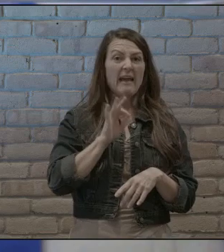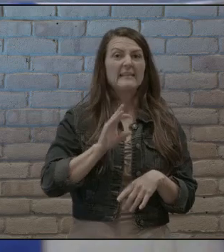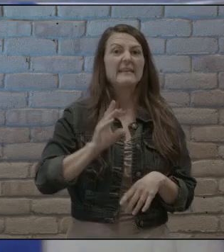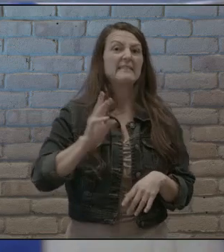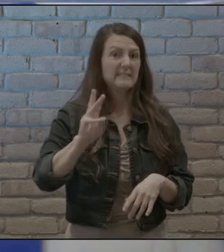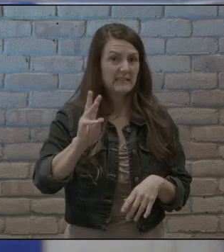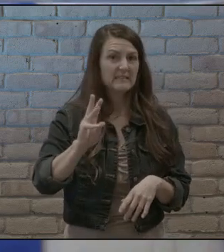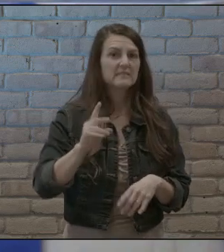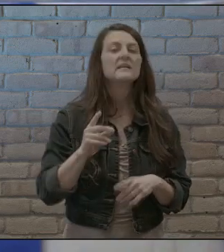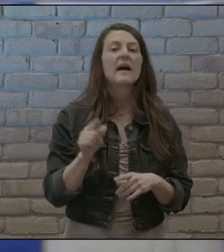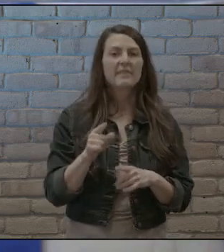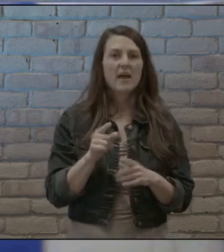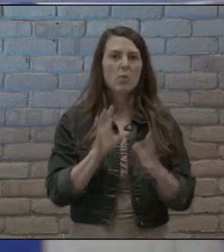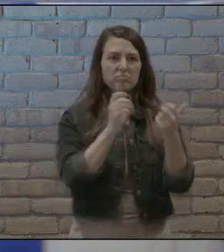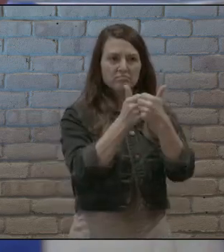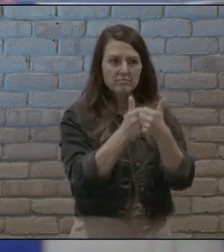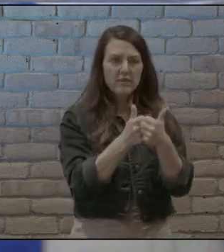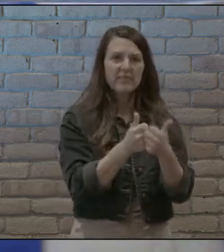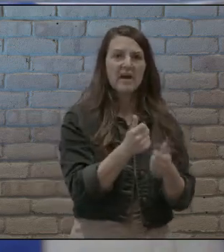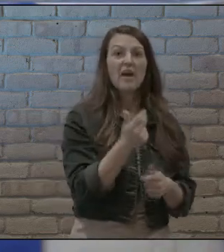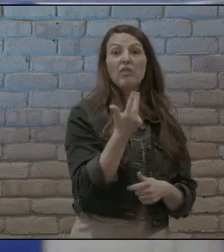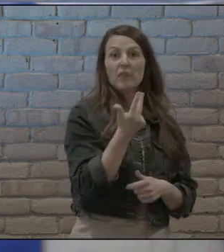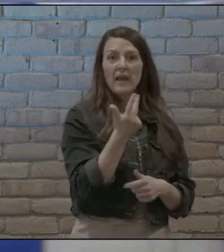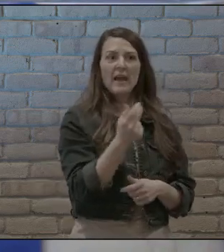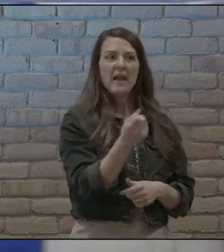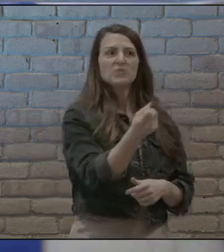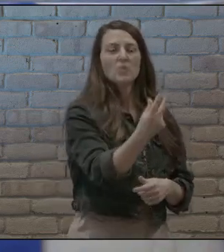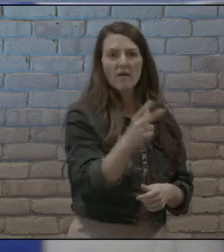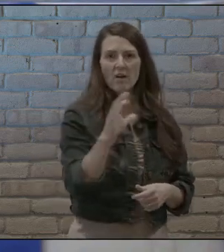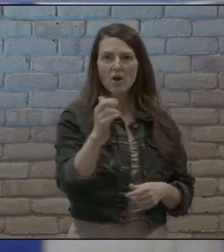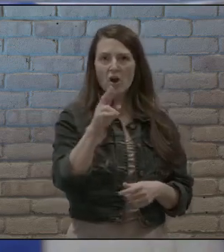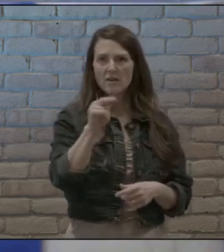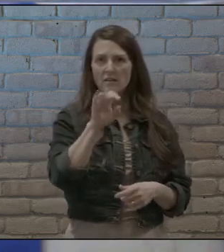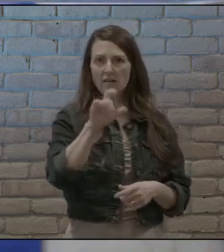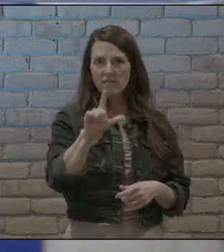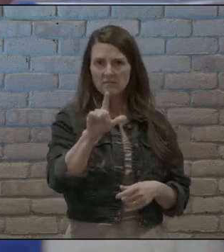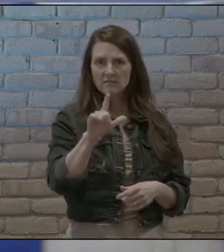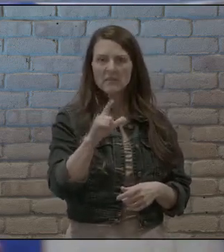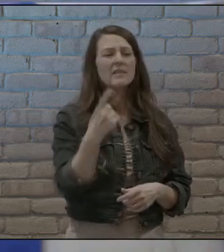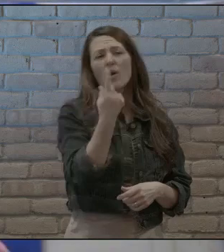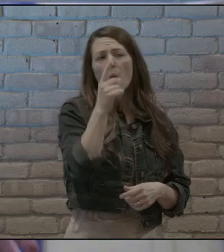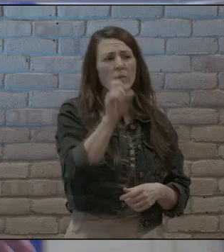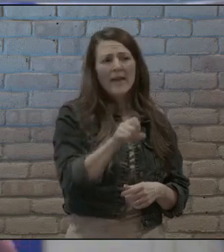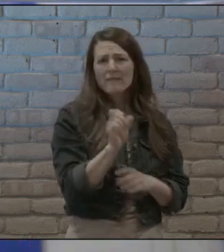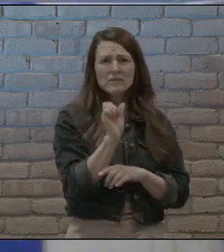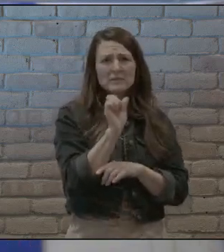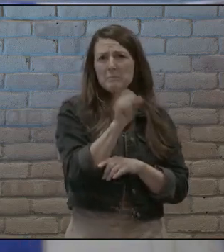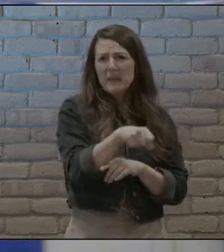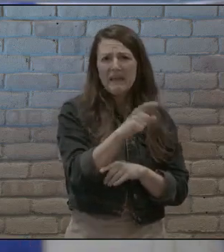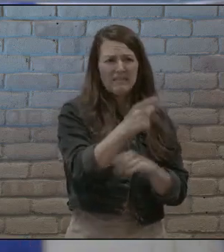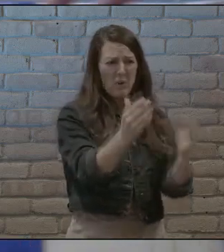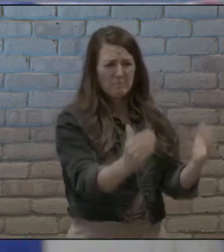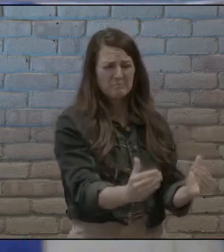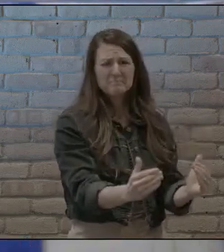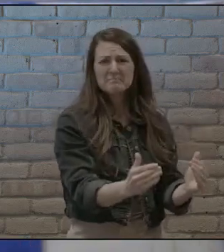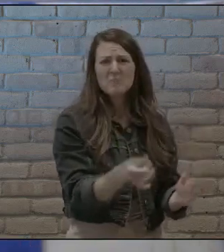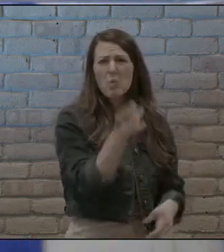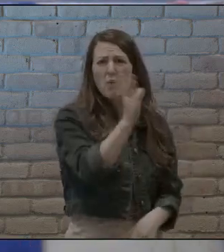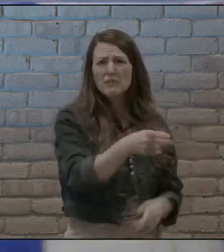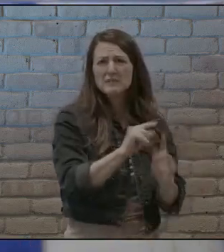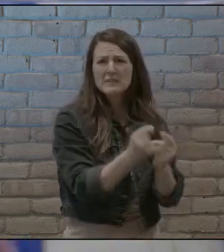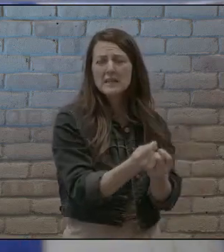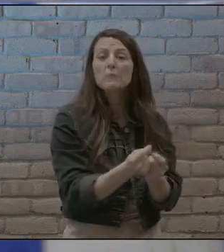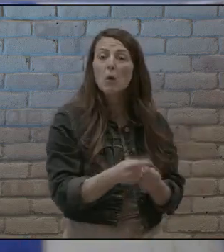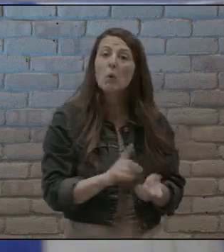3-12 Arizona Cardinals. And all they had to do to get into the playoffs was beat the lowly Cardinals. And for most of the game,